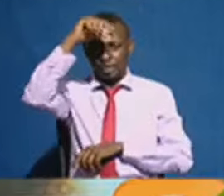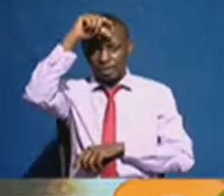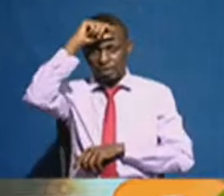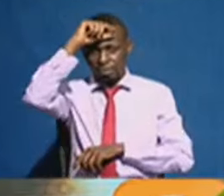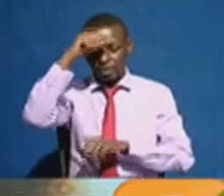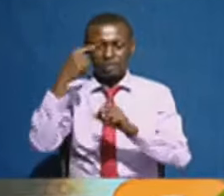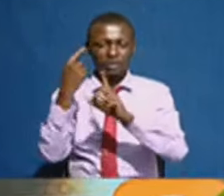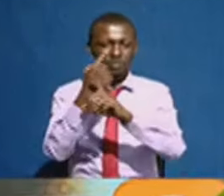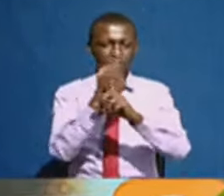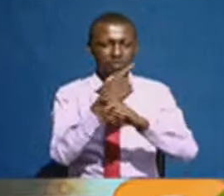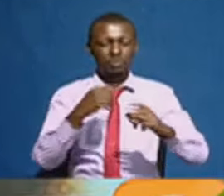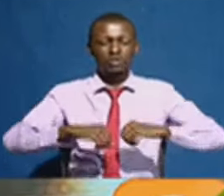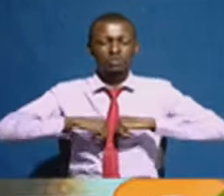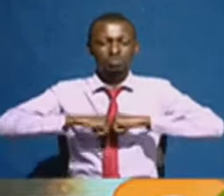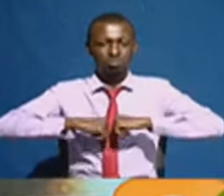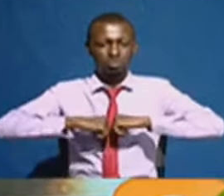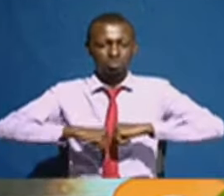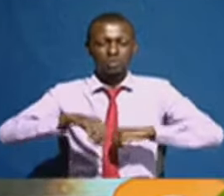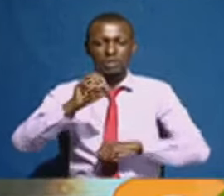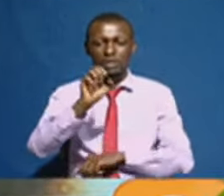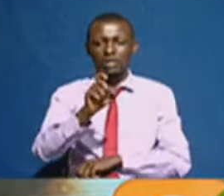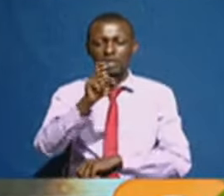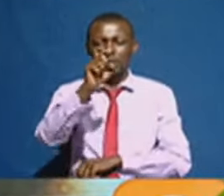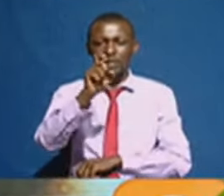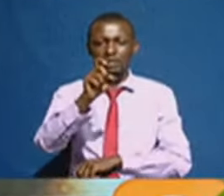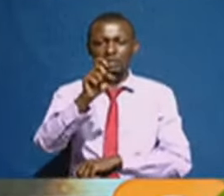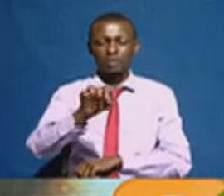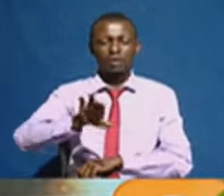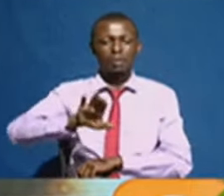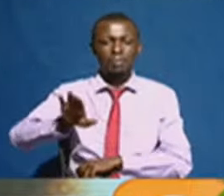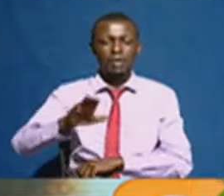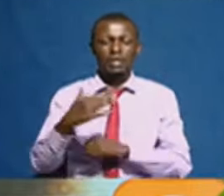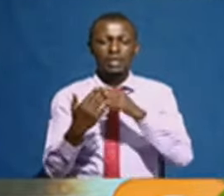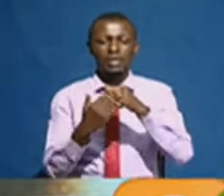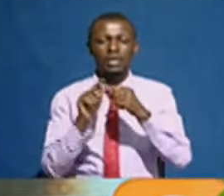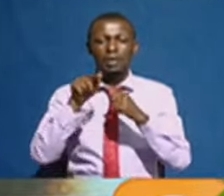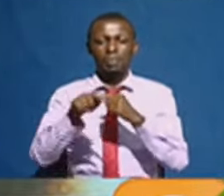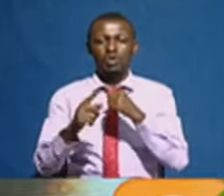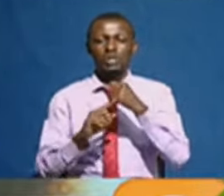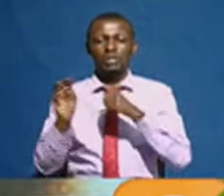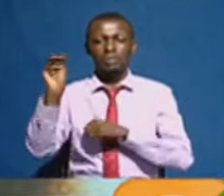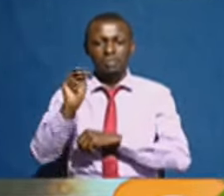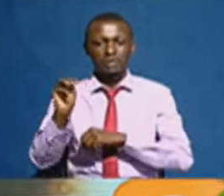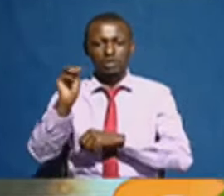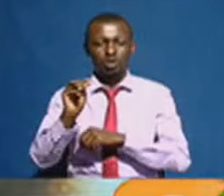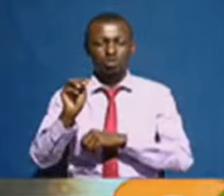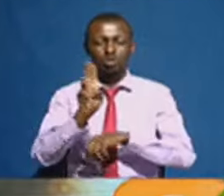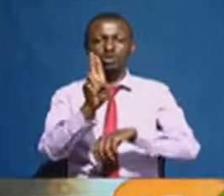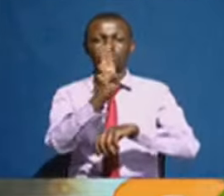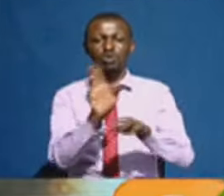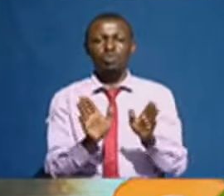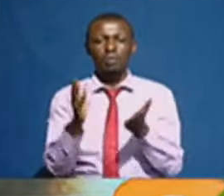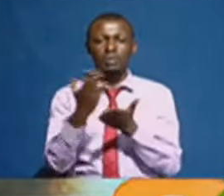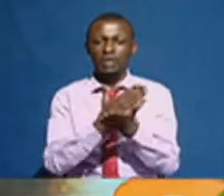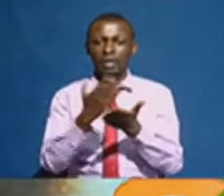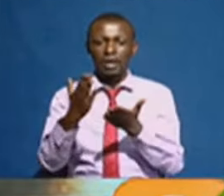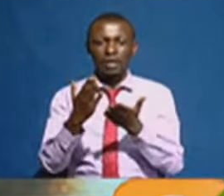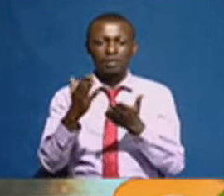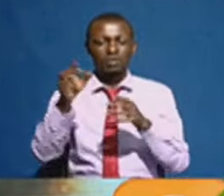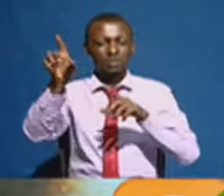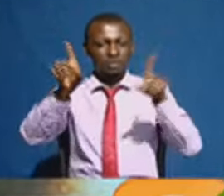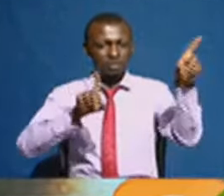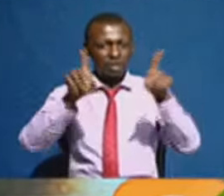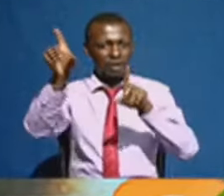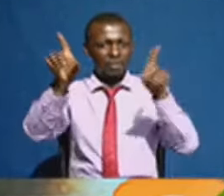executive. The remainder of 9.6 billion shillings went to the rest of the public sector for travel.